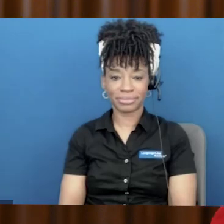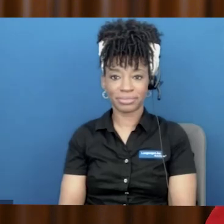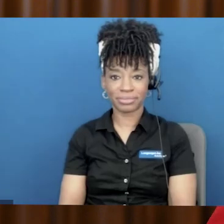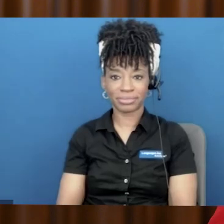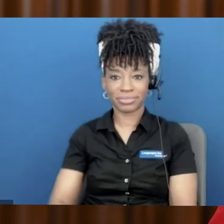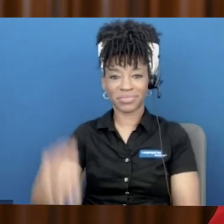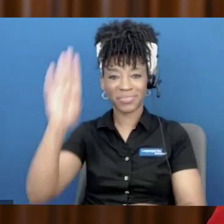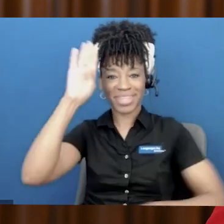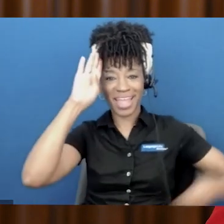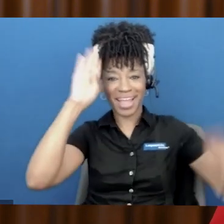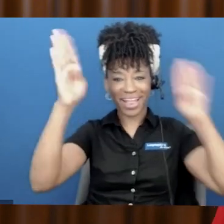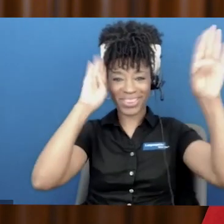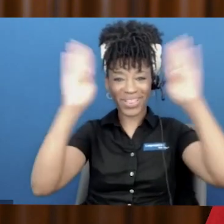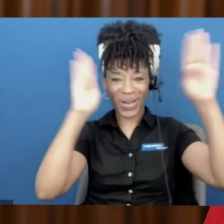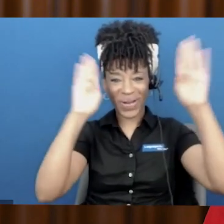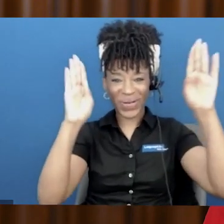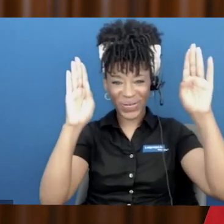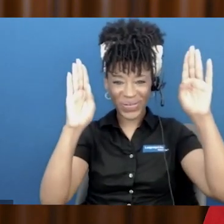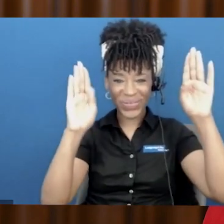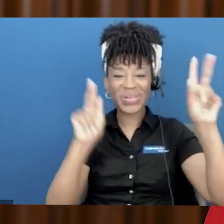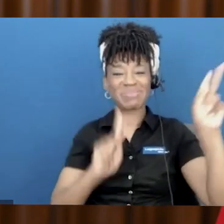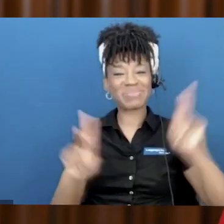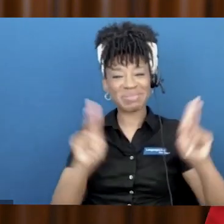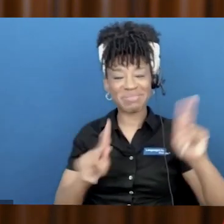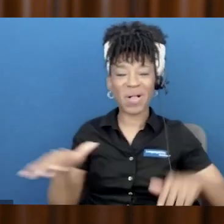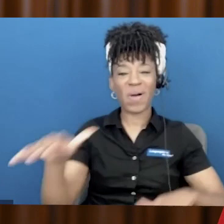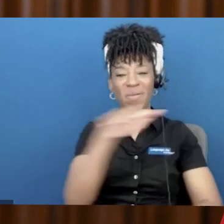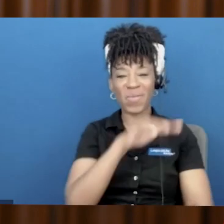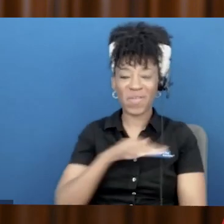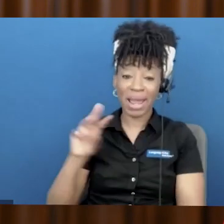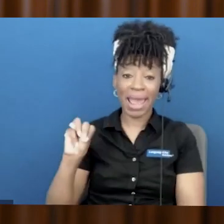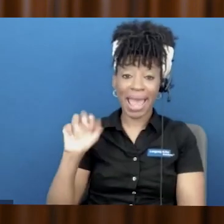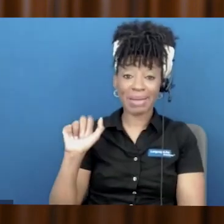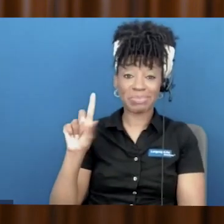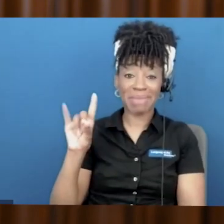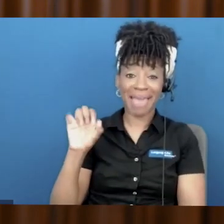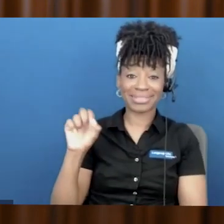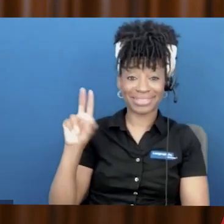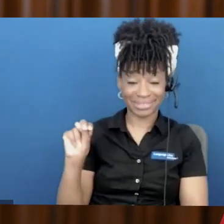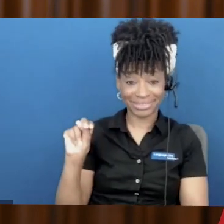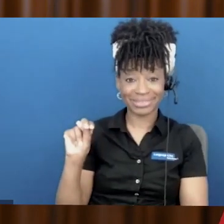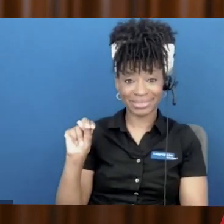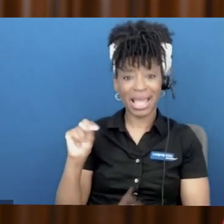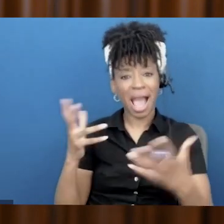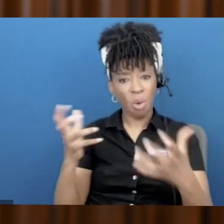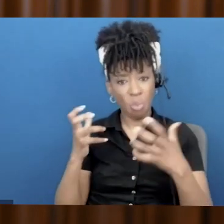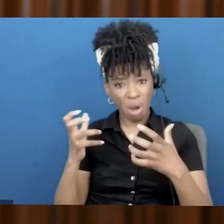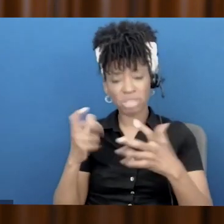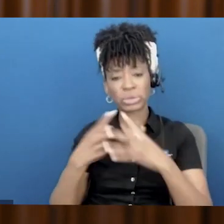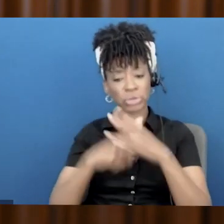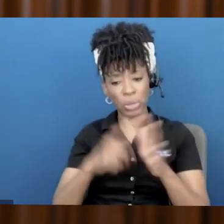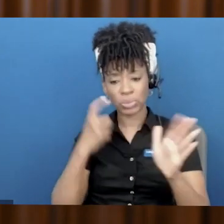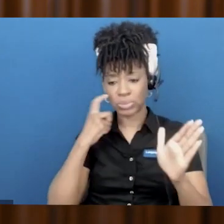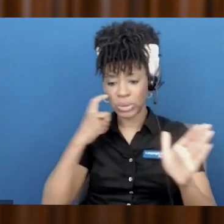Greetings, Madisonians, and thank you for joining me. I want to begin by acknowledging that we live on the ancestral lands of the great Ho-Chunk